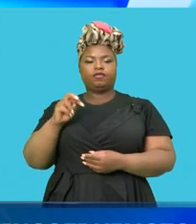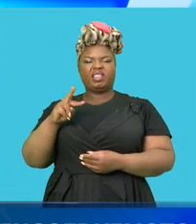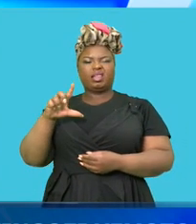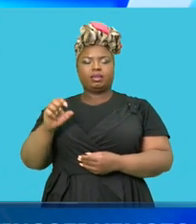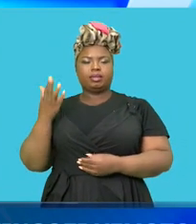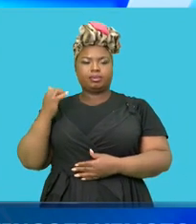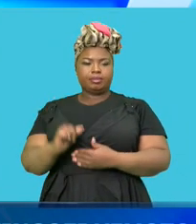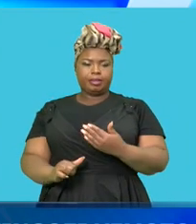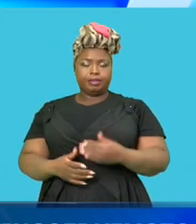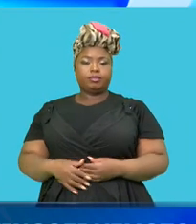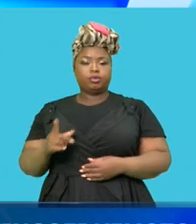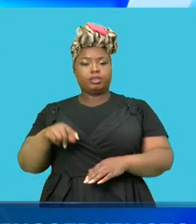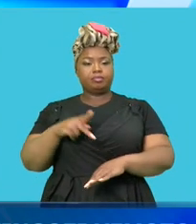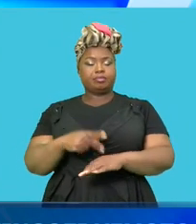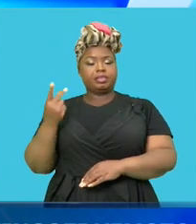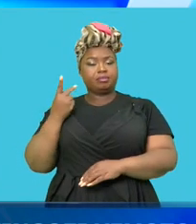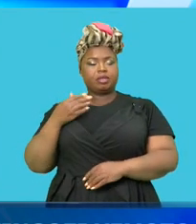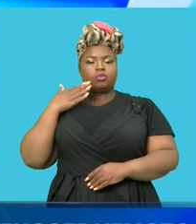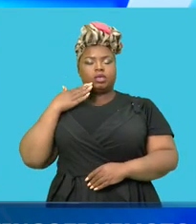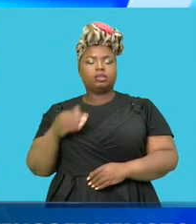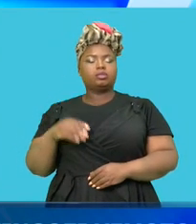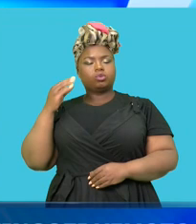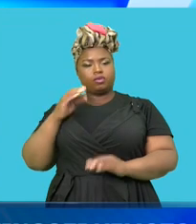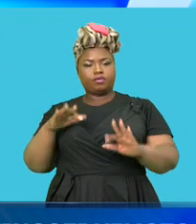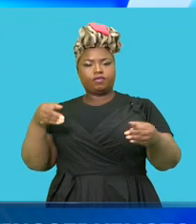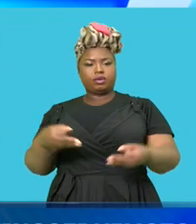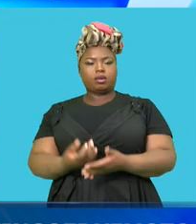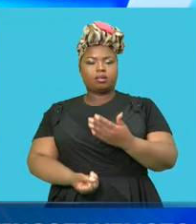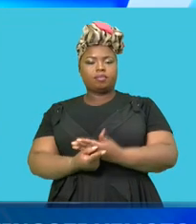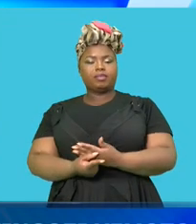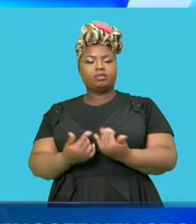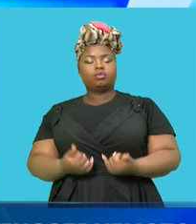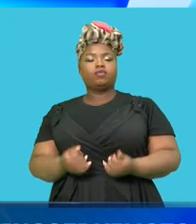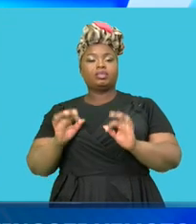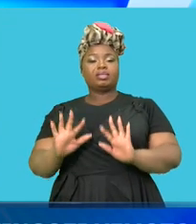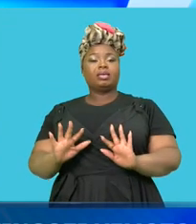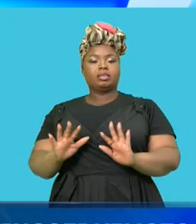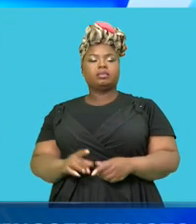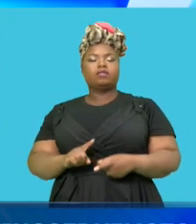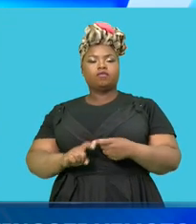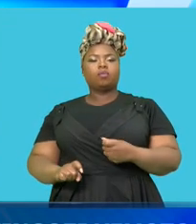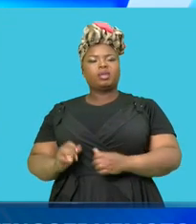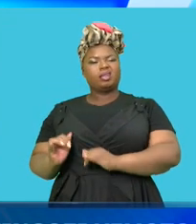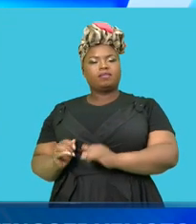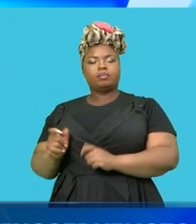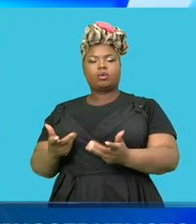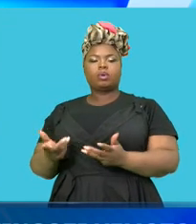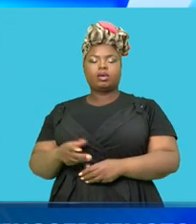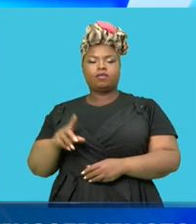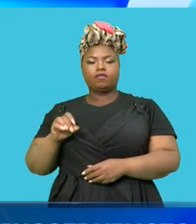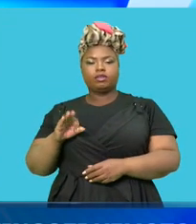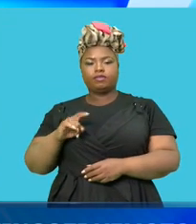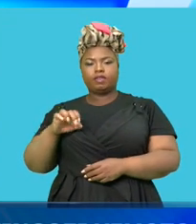ephelileyo. Ezi nqununu zibe zithetha kwinkonzo yomngcwabo omkhulu ebibanjelwe abafundi abali-10 kwabaswelekayo eFochville